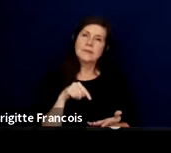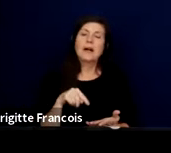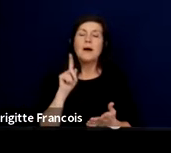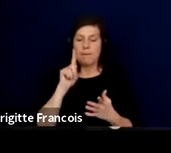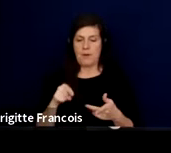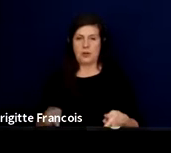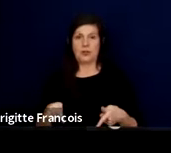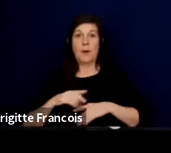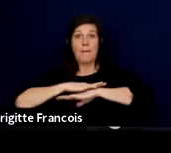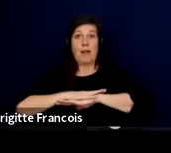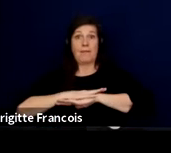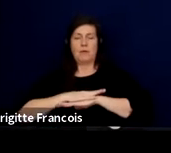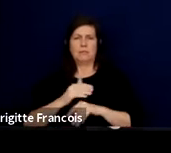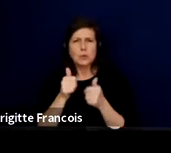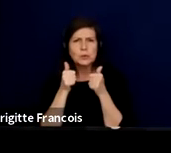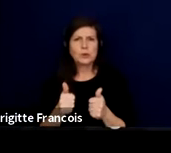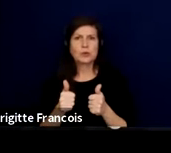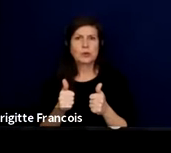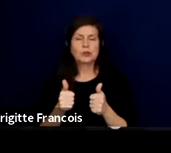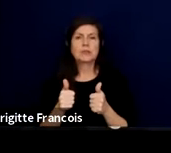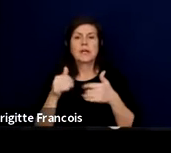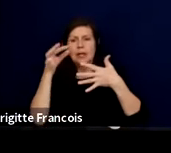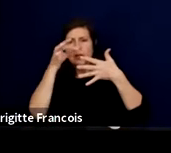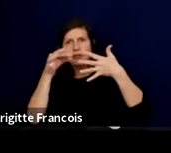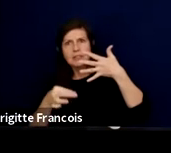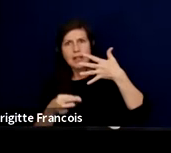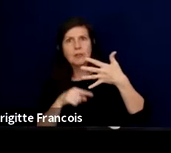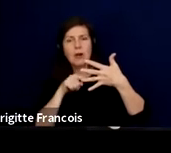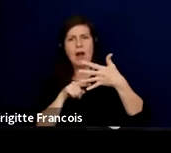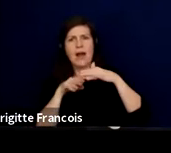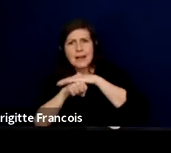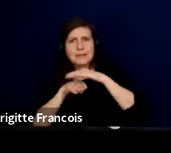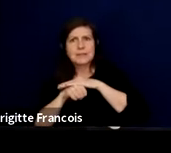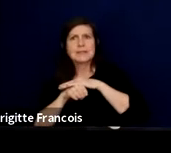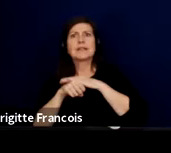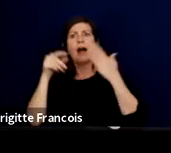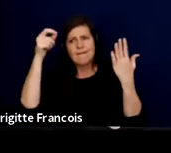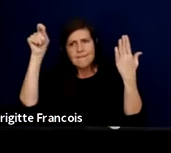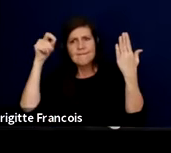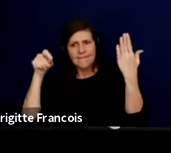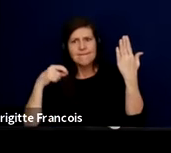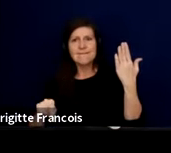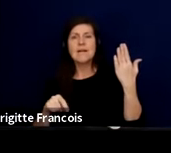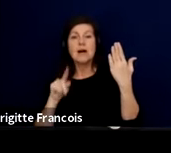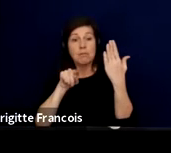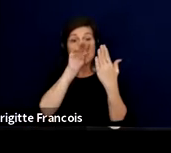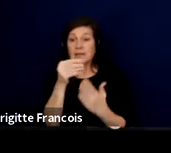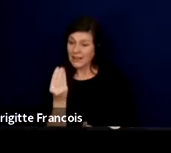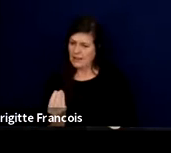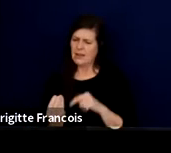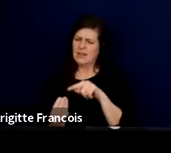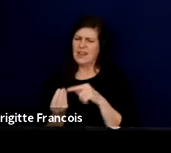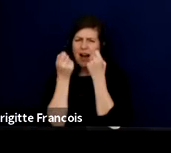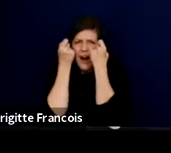having facilitating the inclusion criteria for those users that you're trying to understand them, make them as comfortable